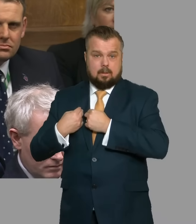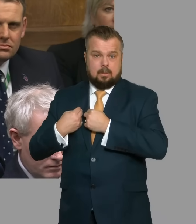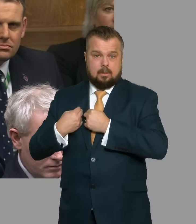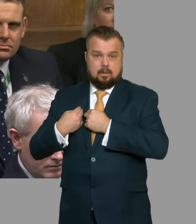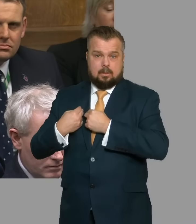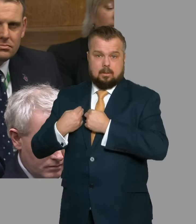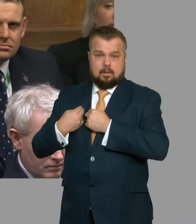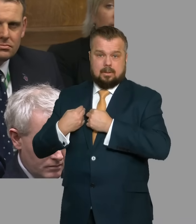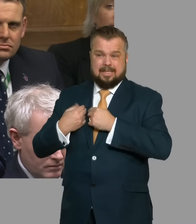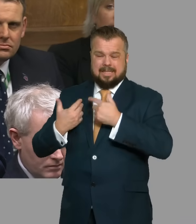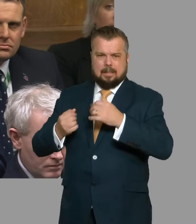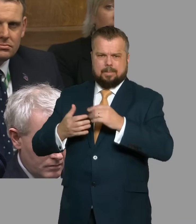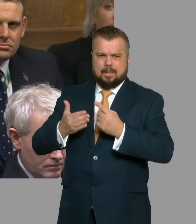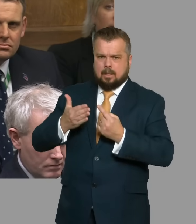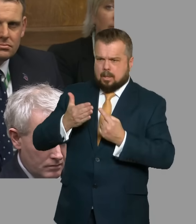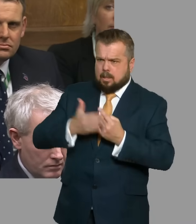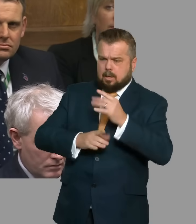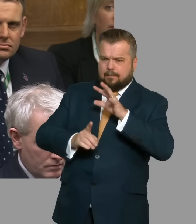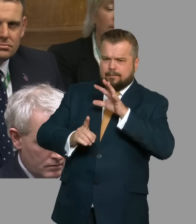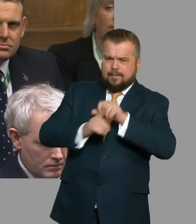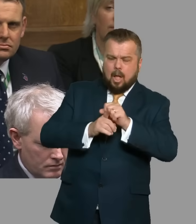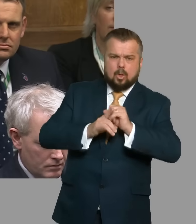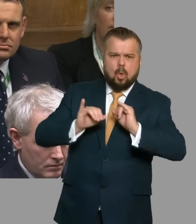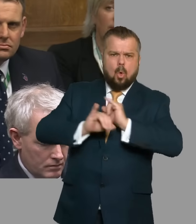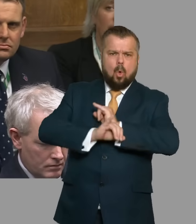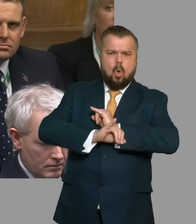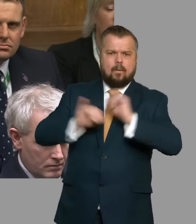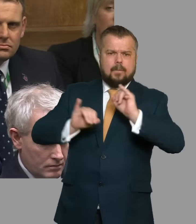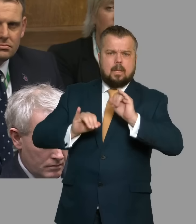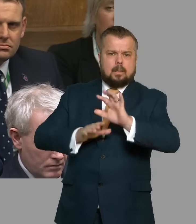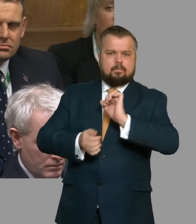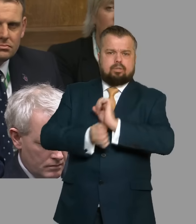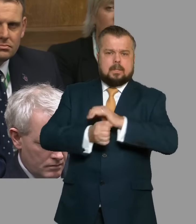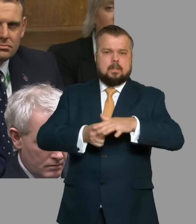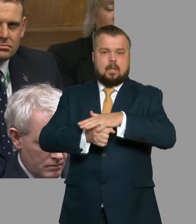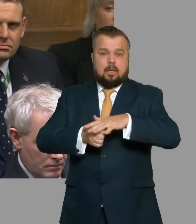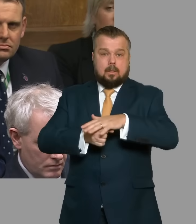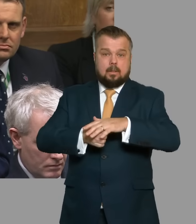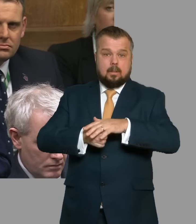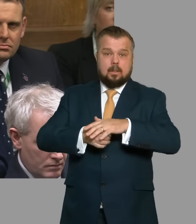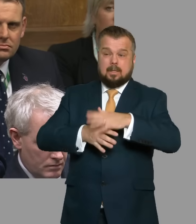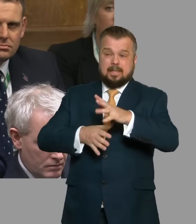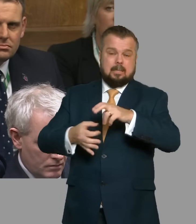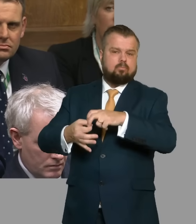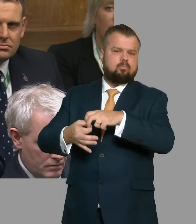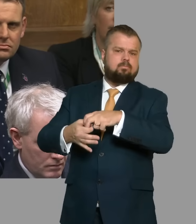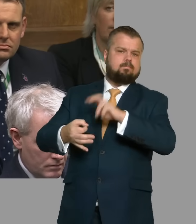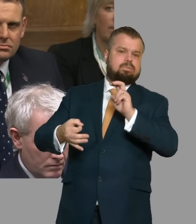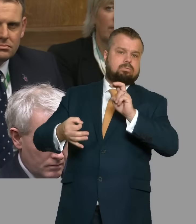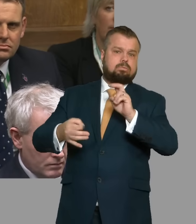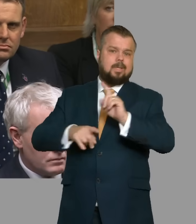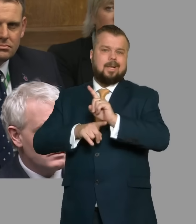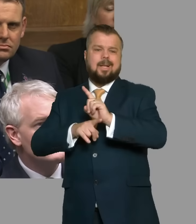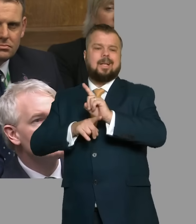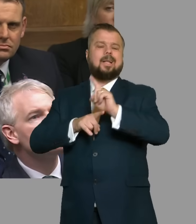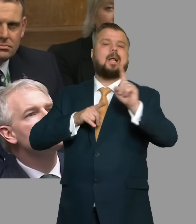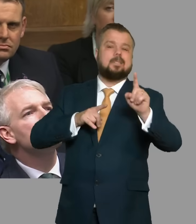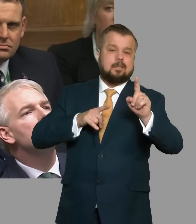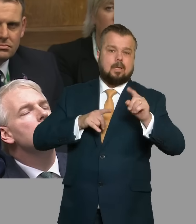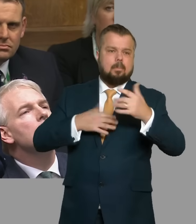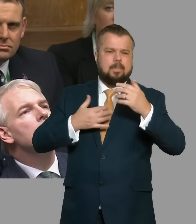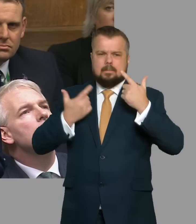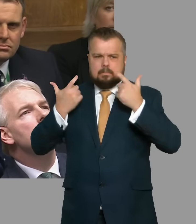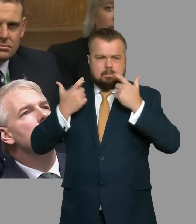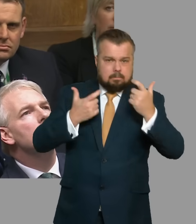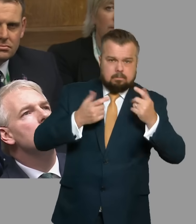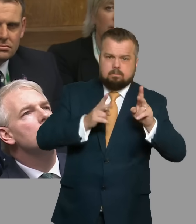brutally murdered. Because he died after leaving active service, there was never any